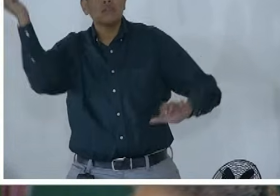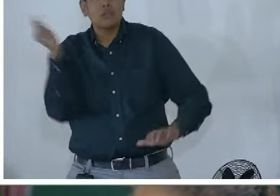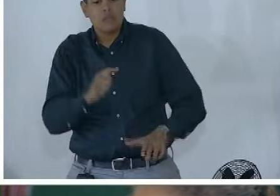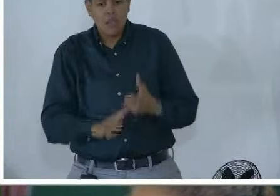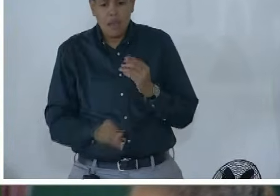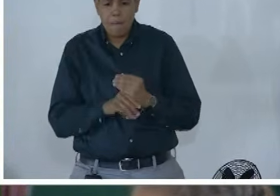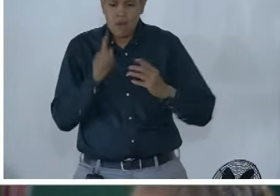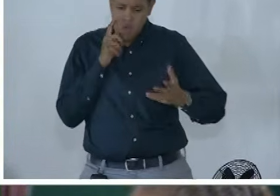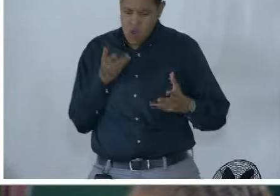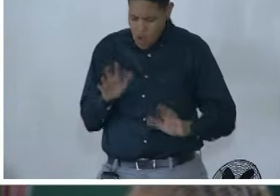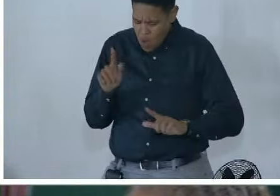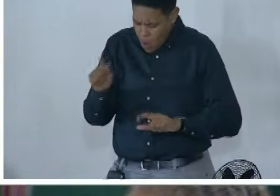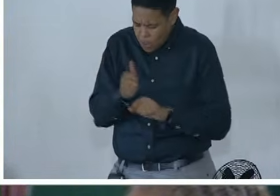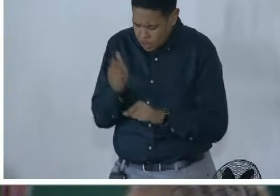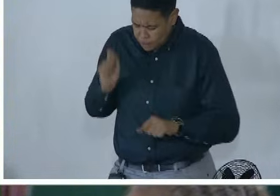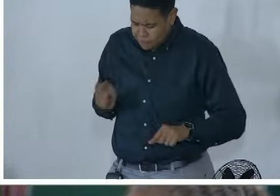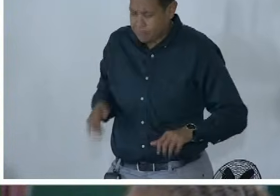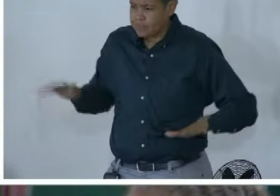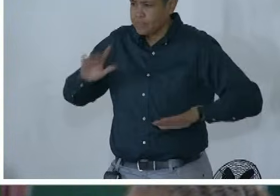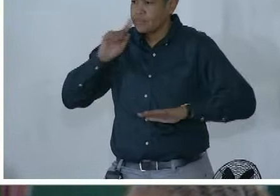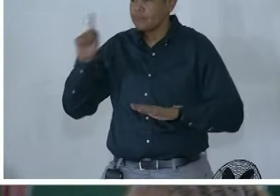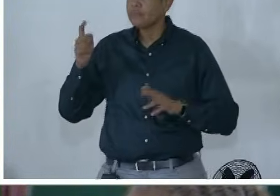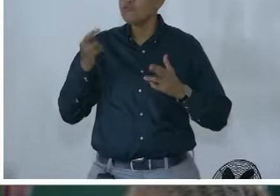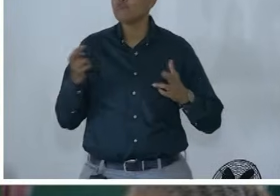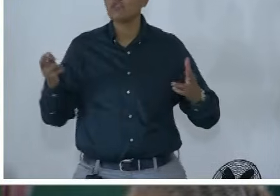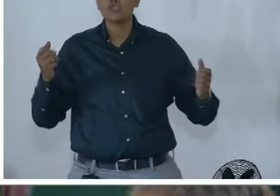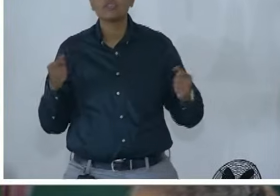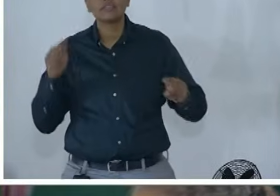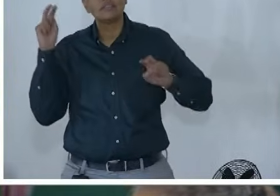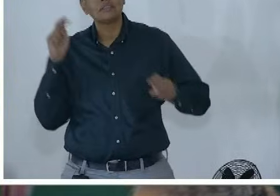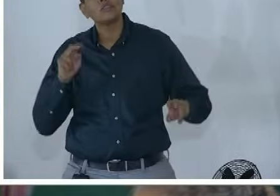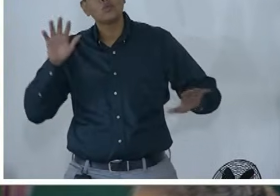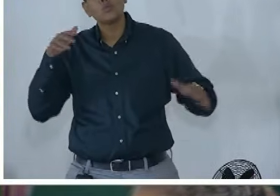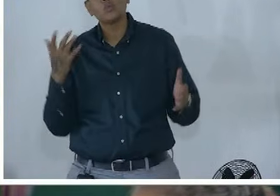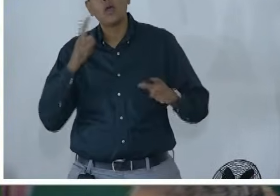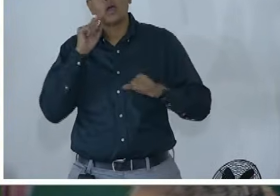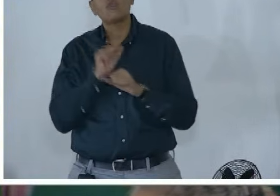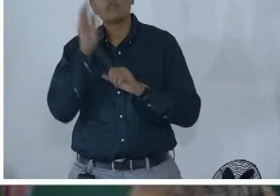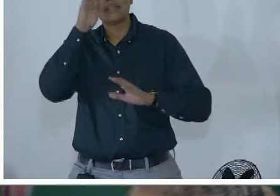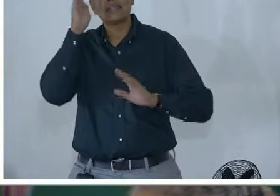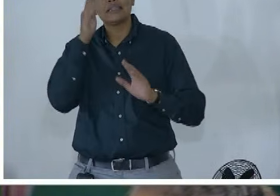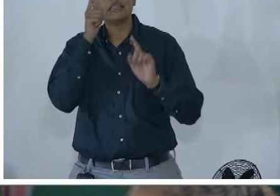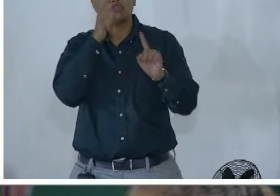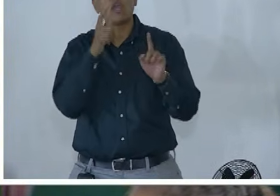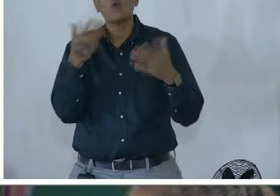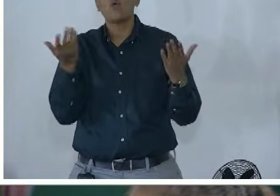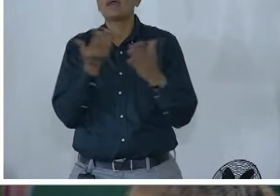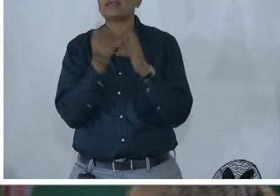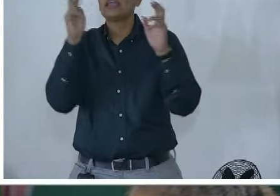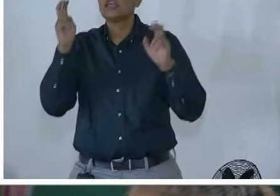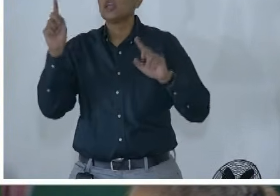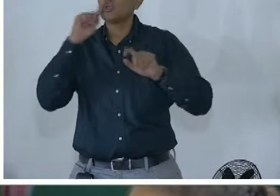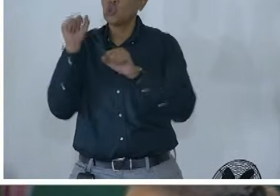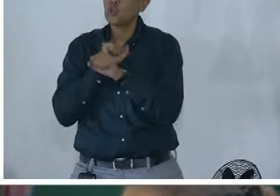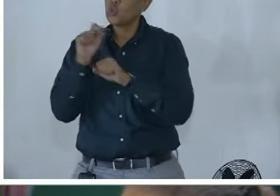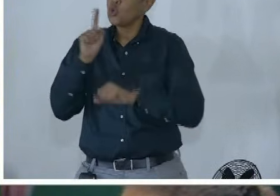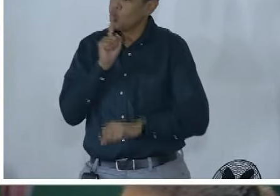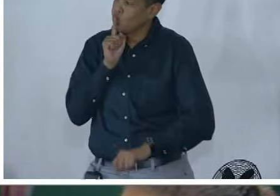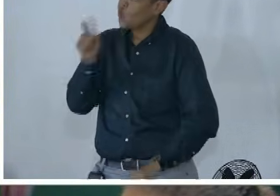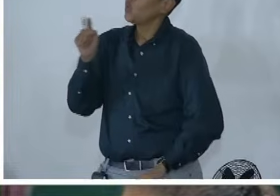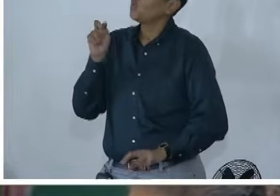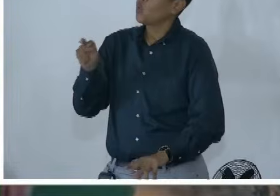and allow the judicial resources to be directed towards matters that